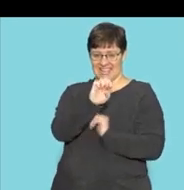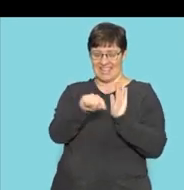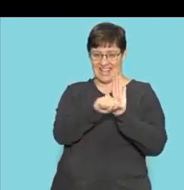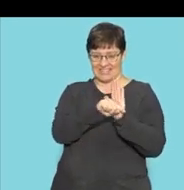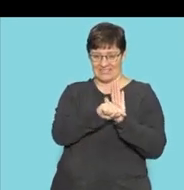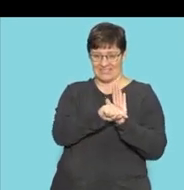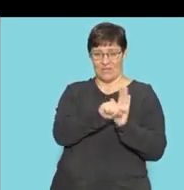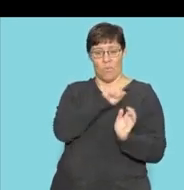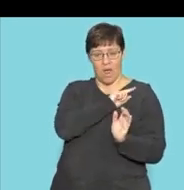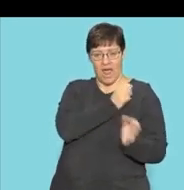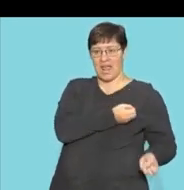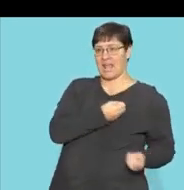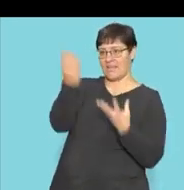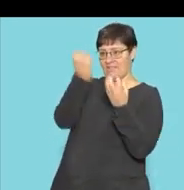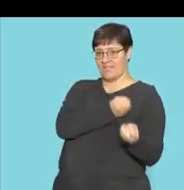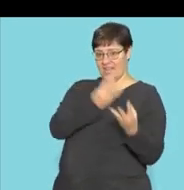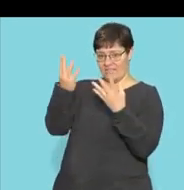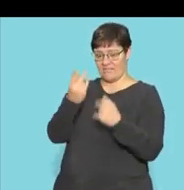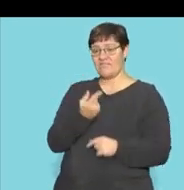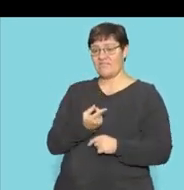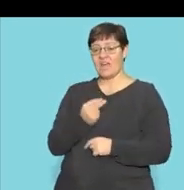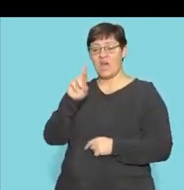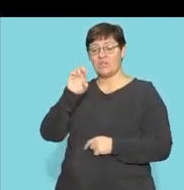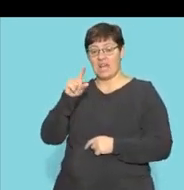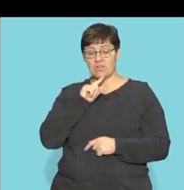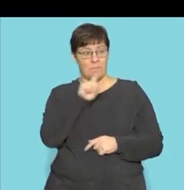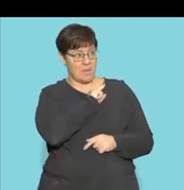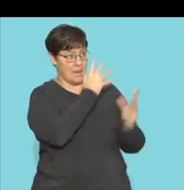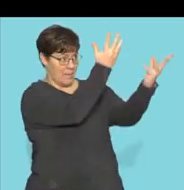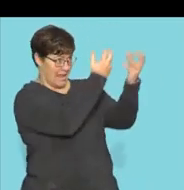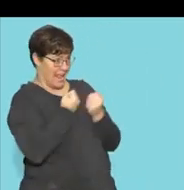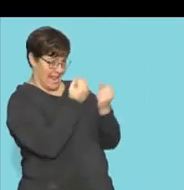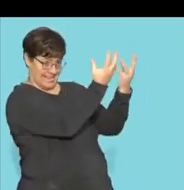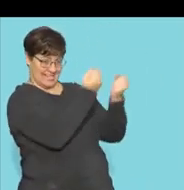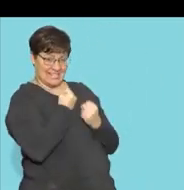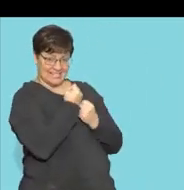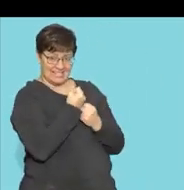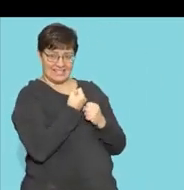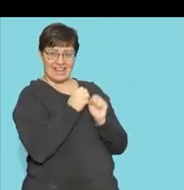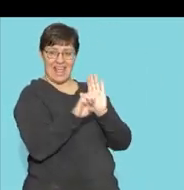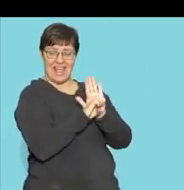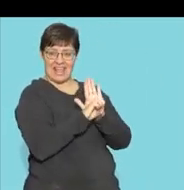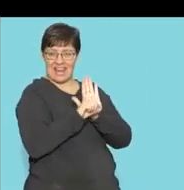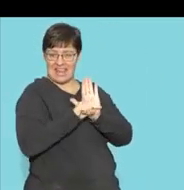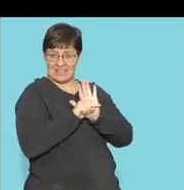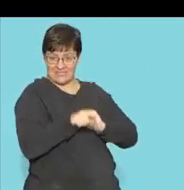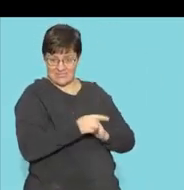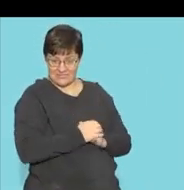of electrons, where reduction is a gain of